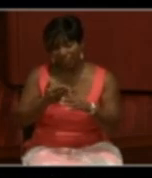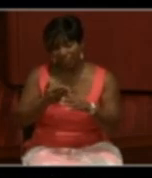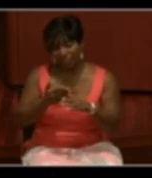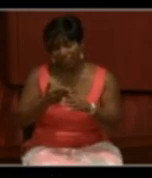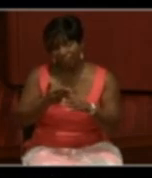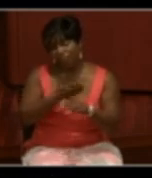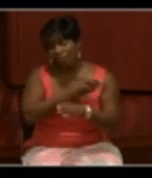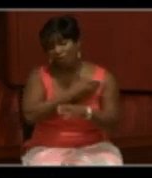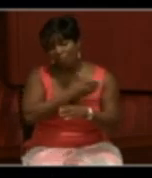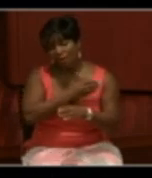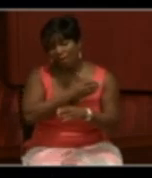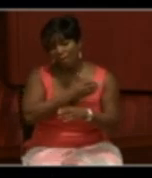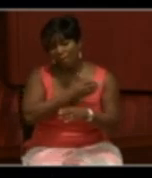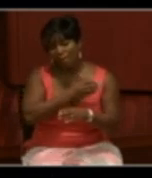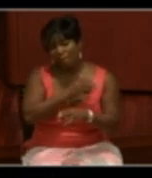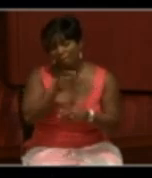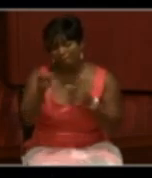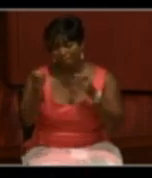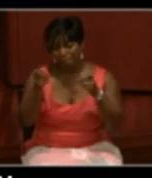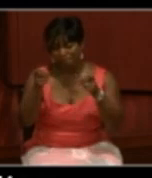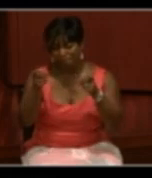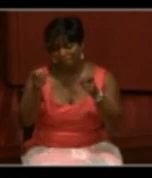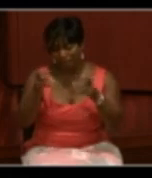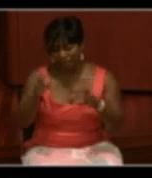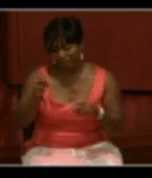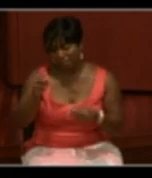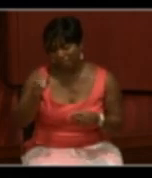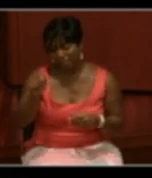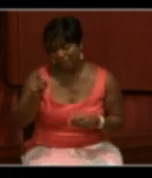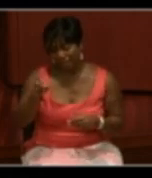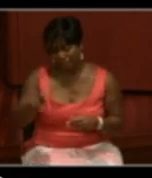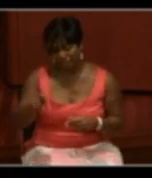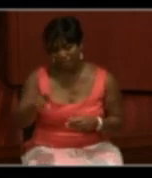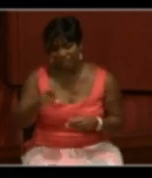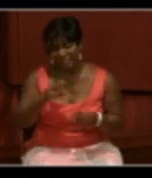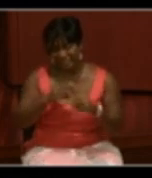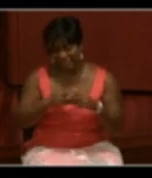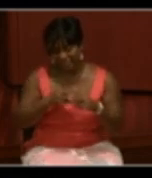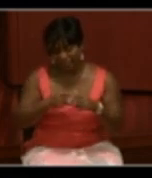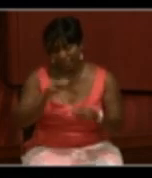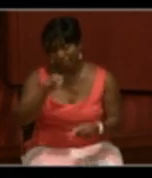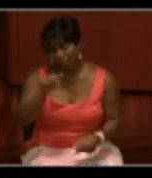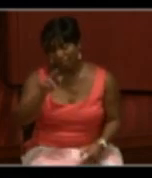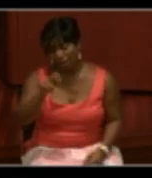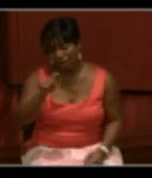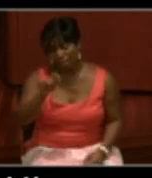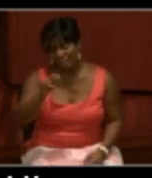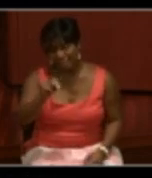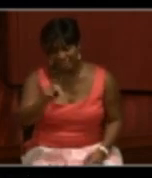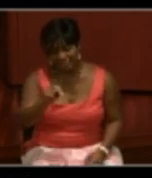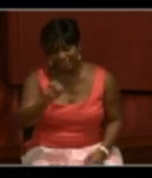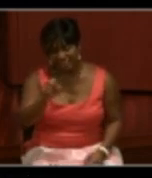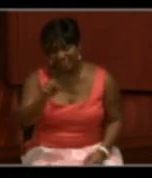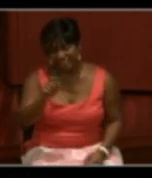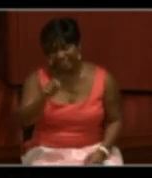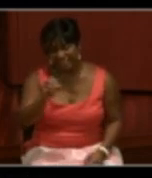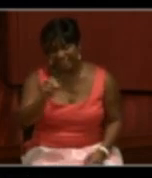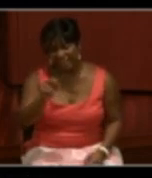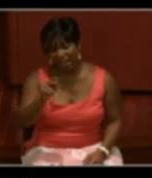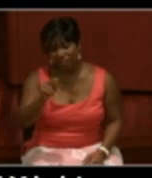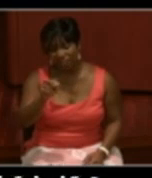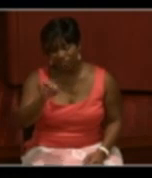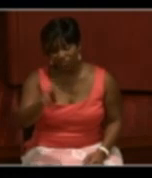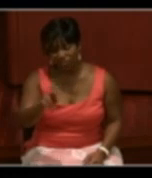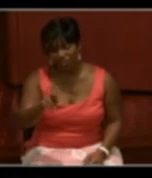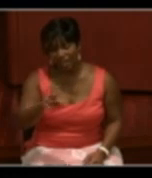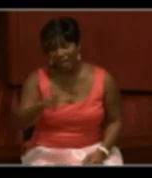mistress during the period in which he was enslaved. His master's name is given as Martin Stouter, and his mistress